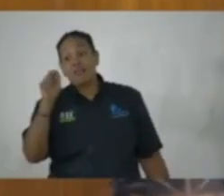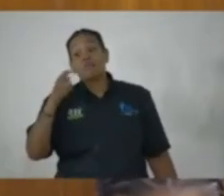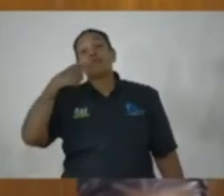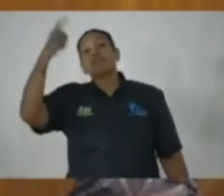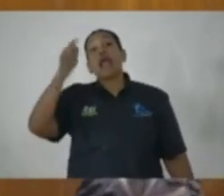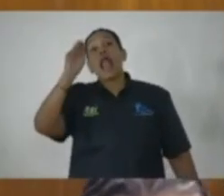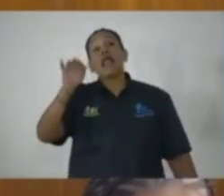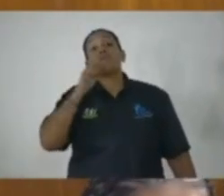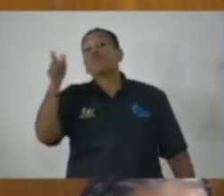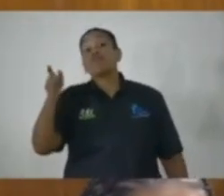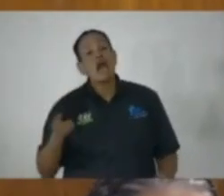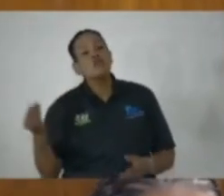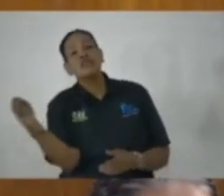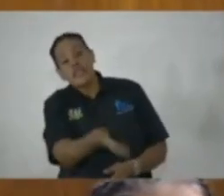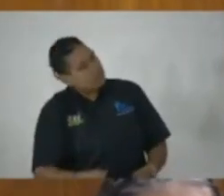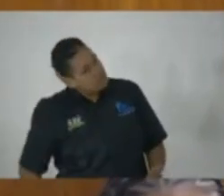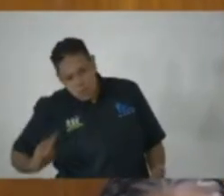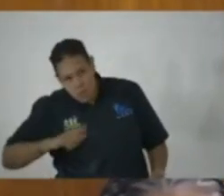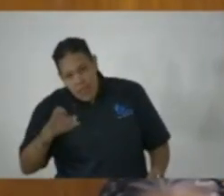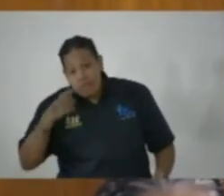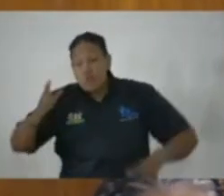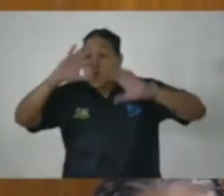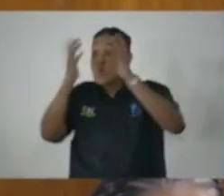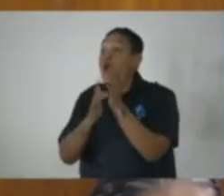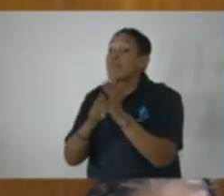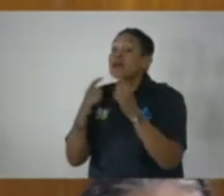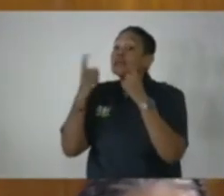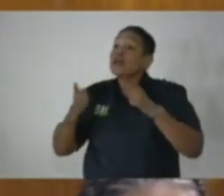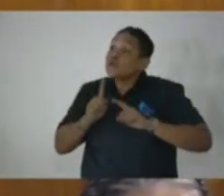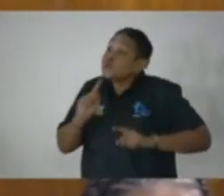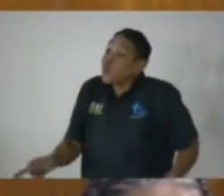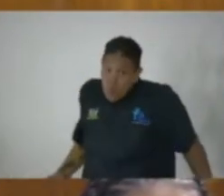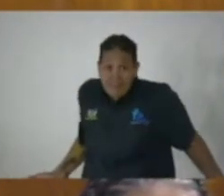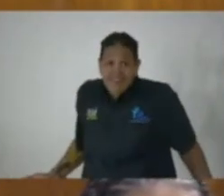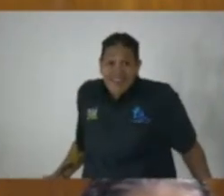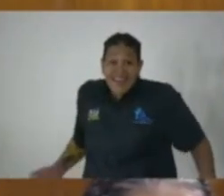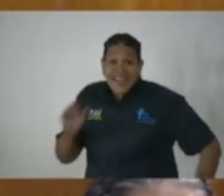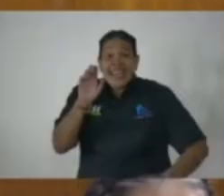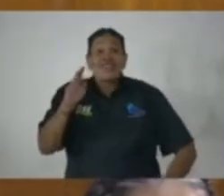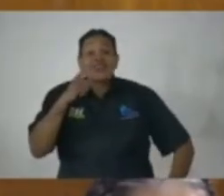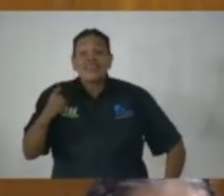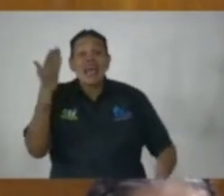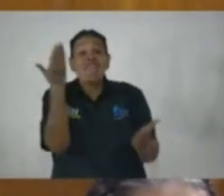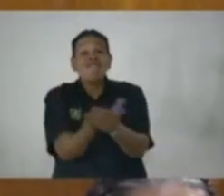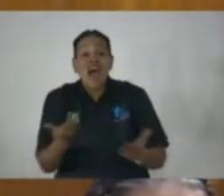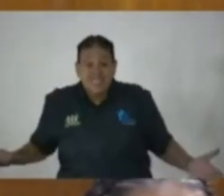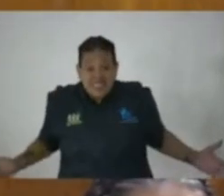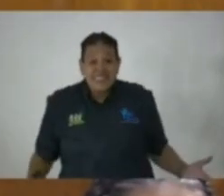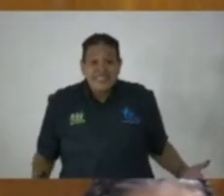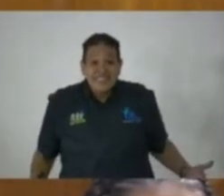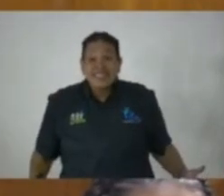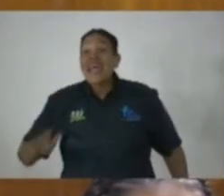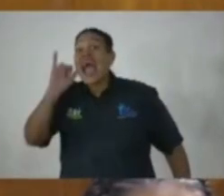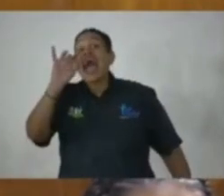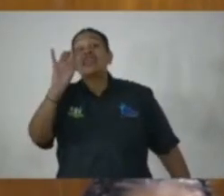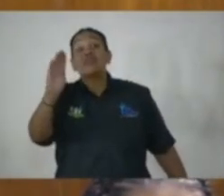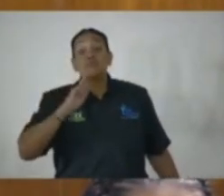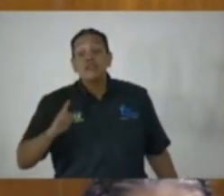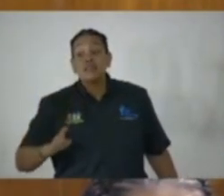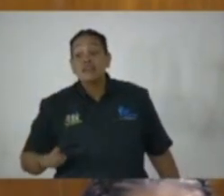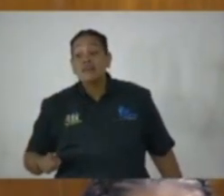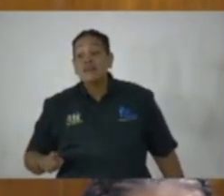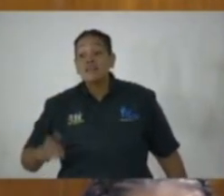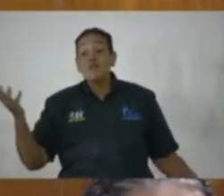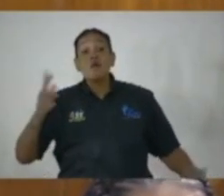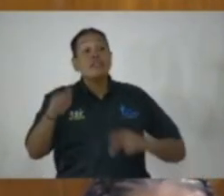tell IMF not to give them. The World Bank says true. The EU says facts. The IDB says what manner